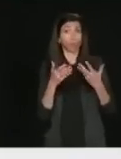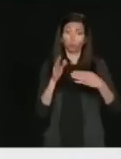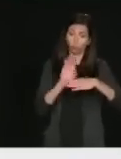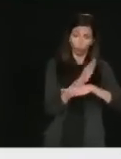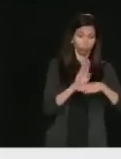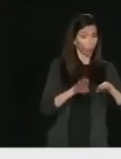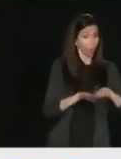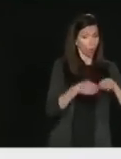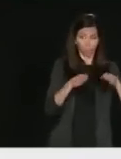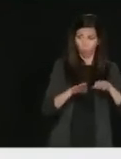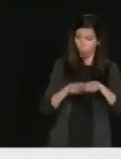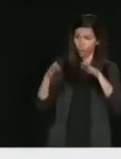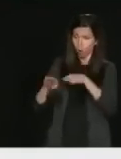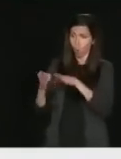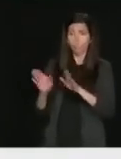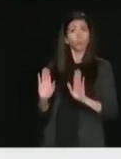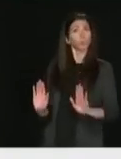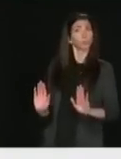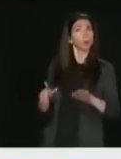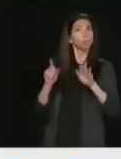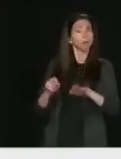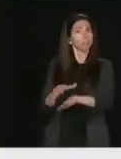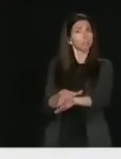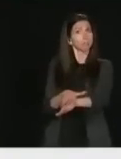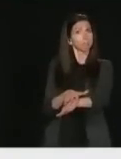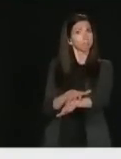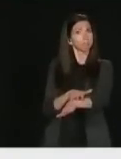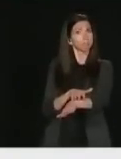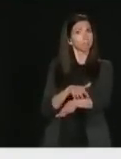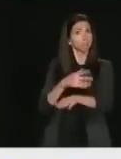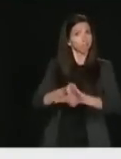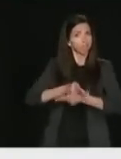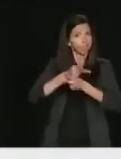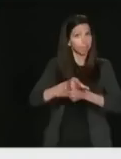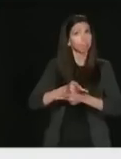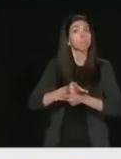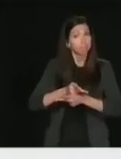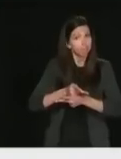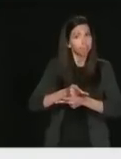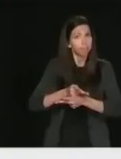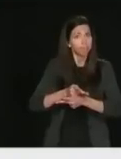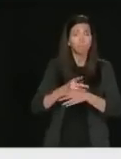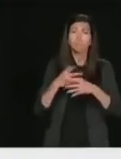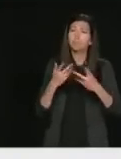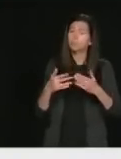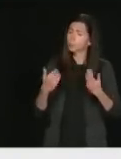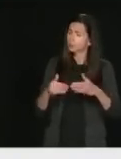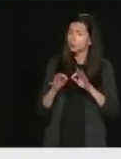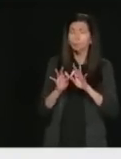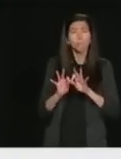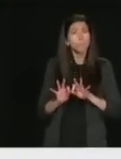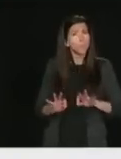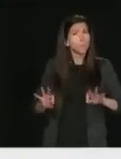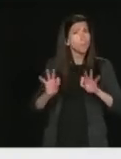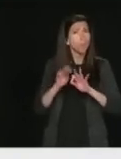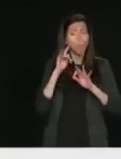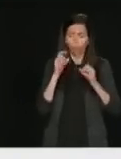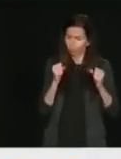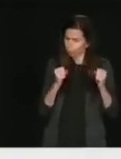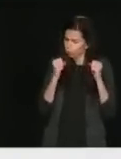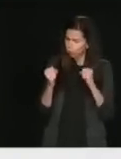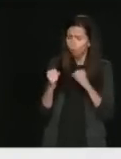sectors of the Canadian economy. We understand that it is extremely important to have a strong democracy and